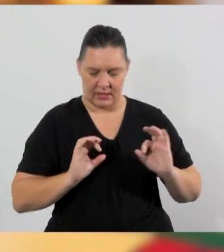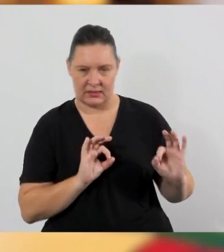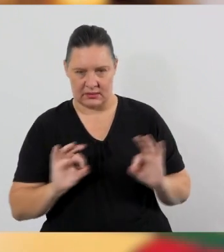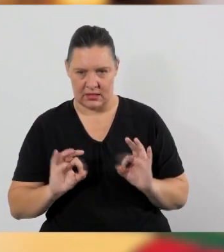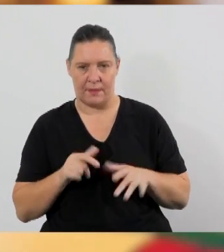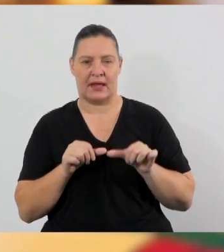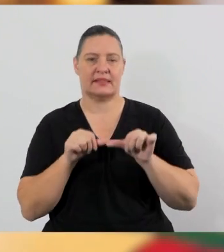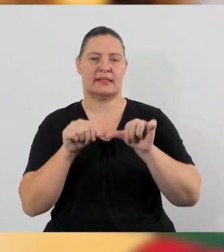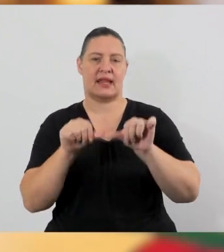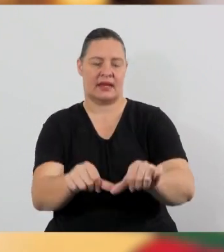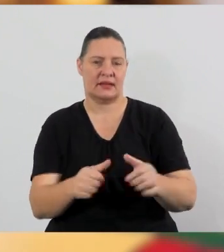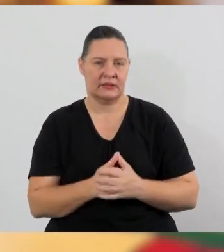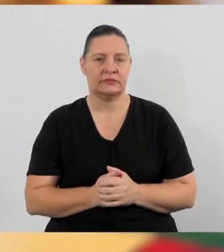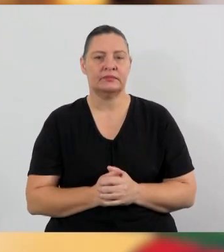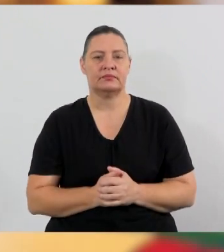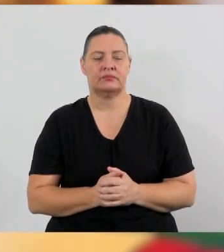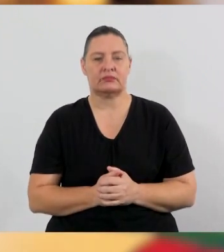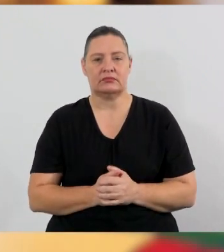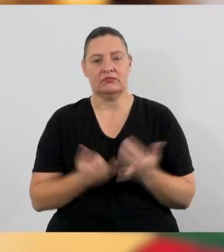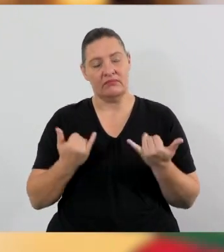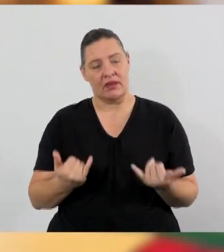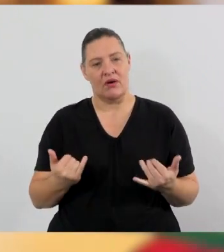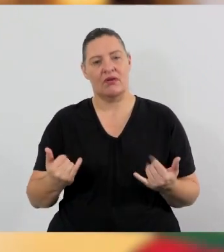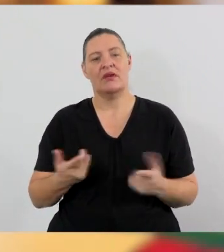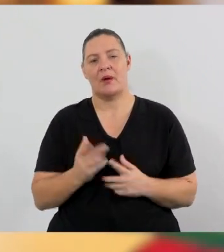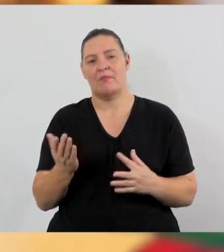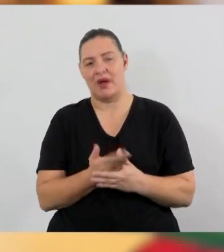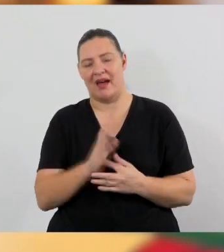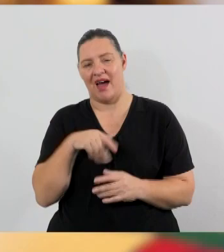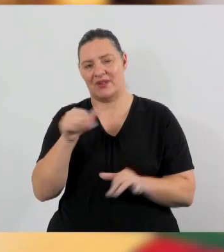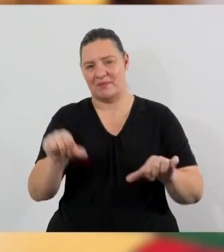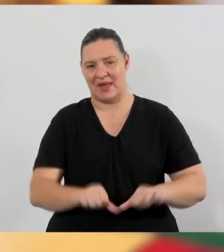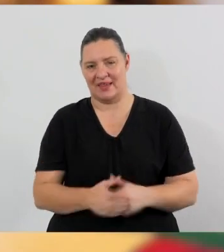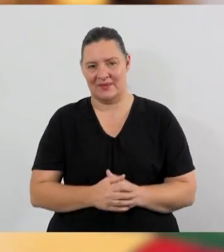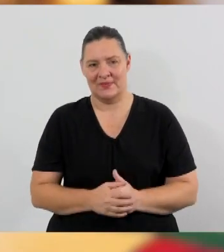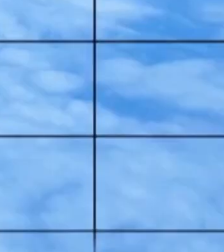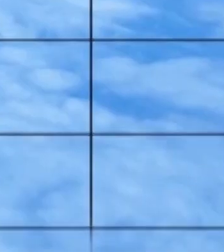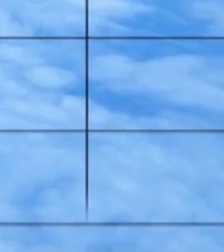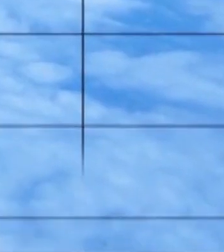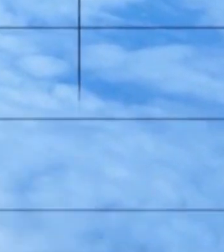as sustaining. So we are going to leave it here for now, and I'll see you after the ad break.